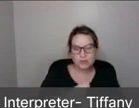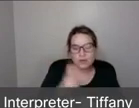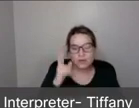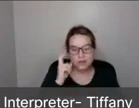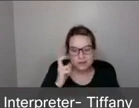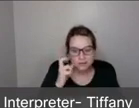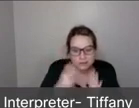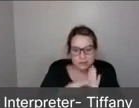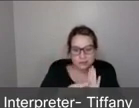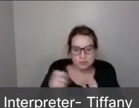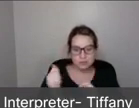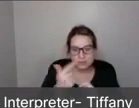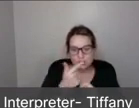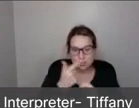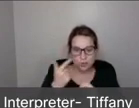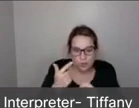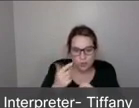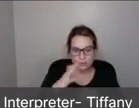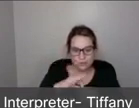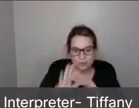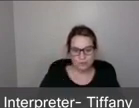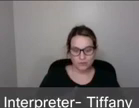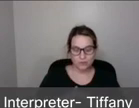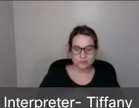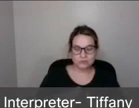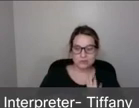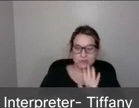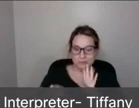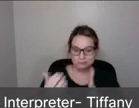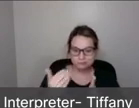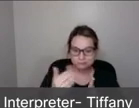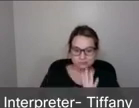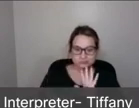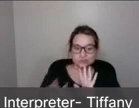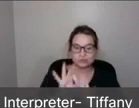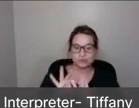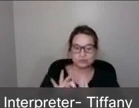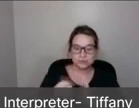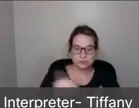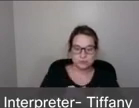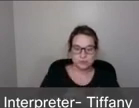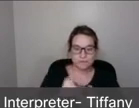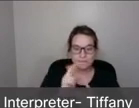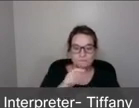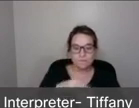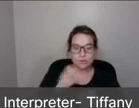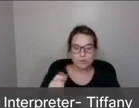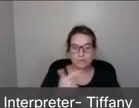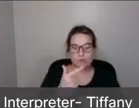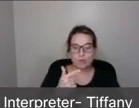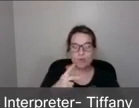and represent all of their constituents to be reelected. Voters of all parties work to get out the